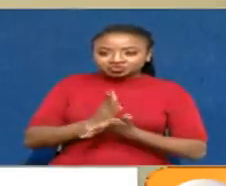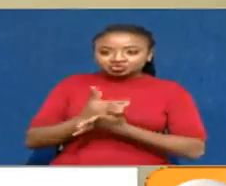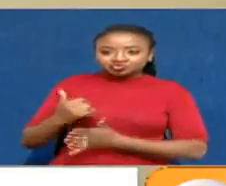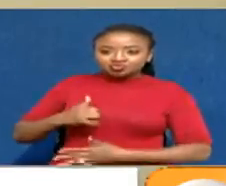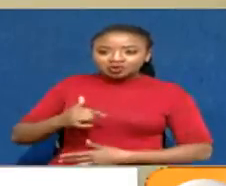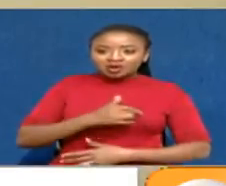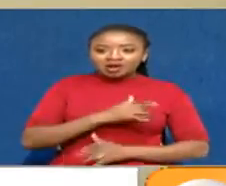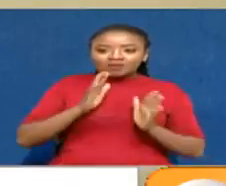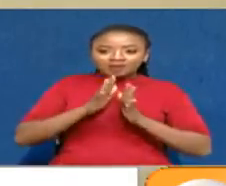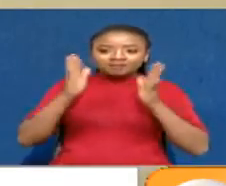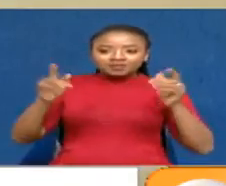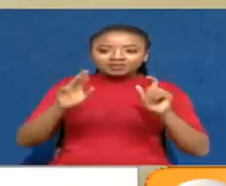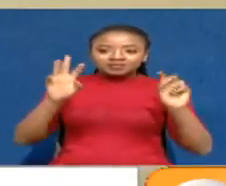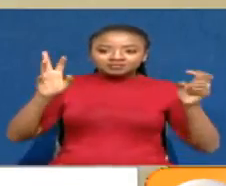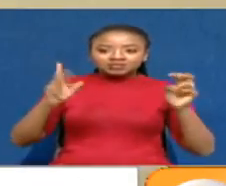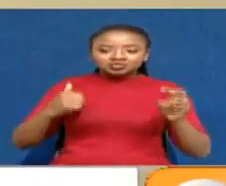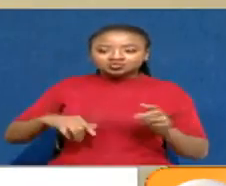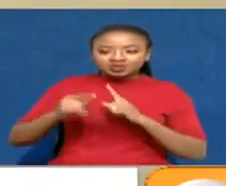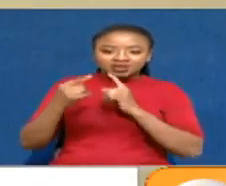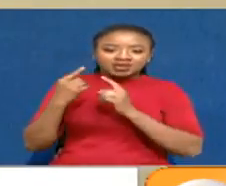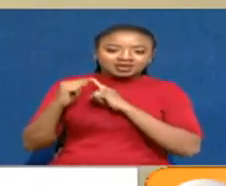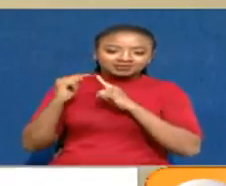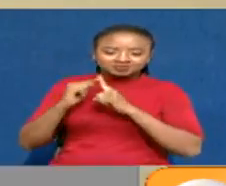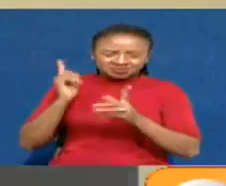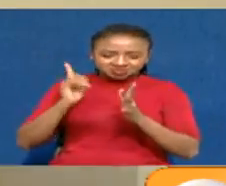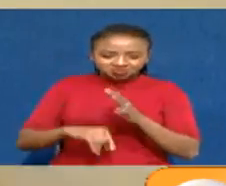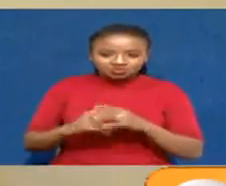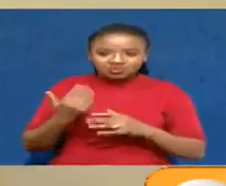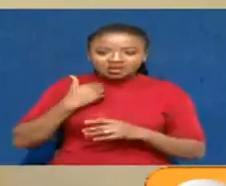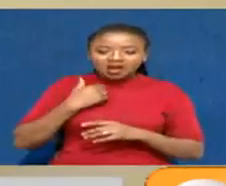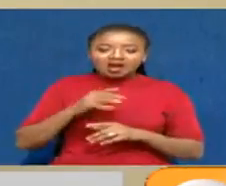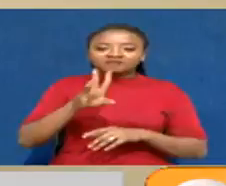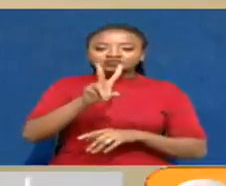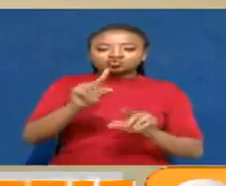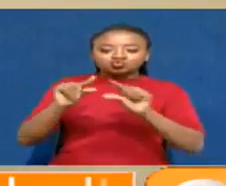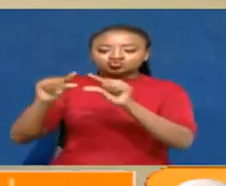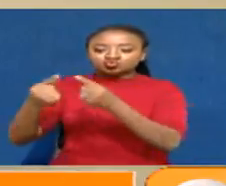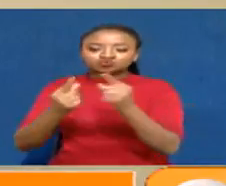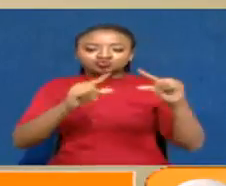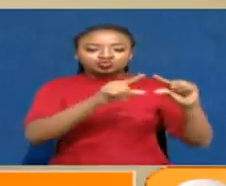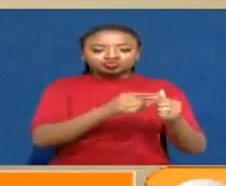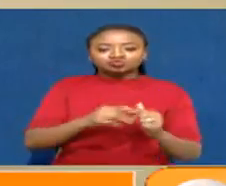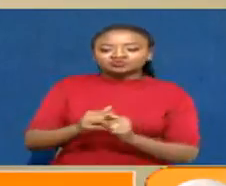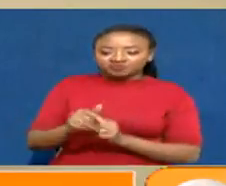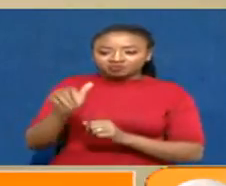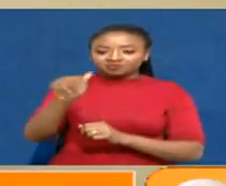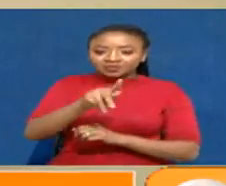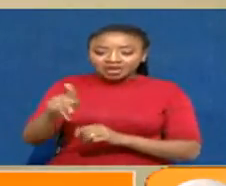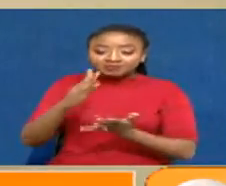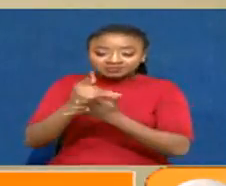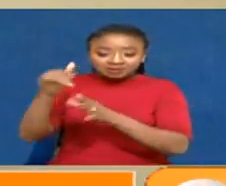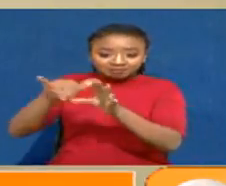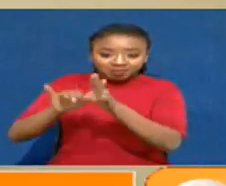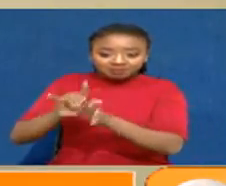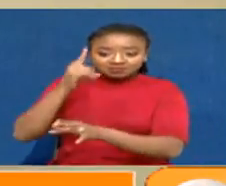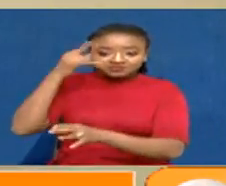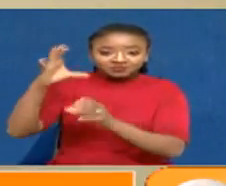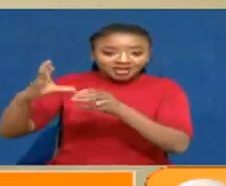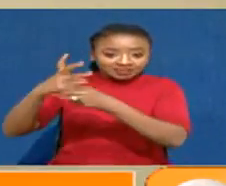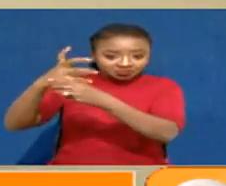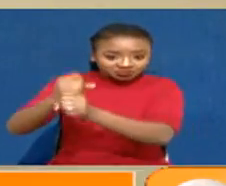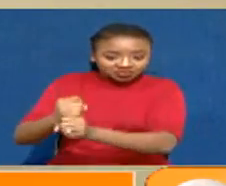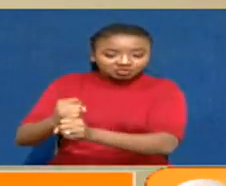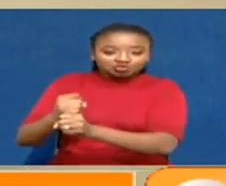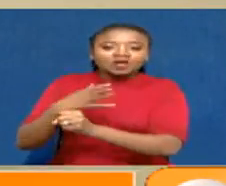that there are two camps of digital lenders in Kenya. I would say that those who are members of the Digital Lenders Association in Kenya and who are